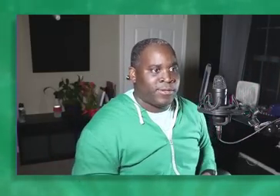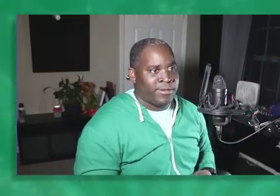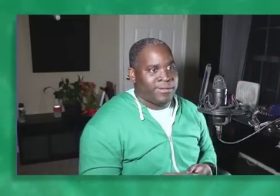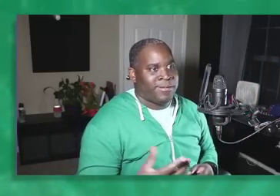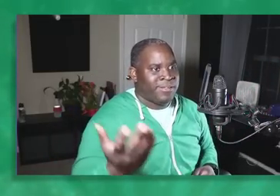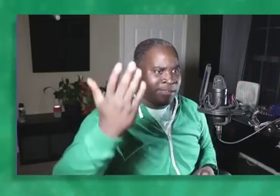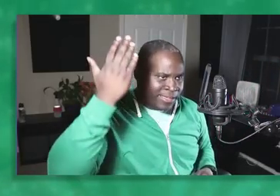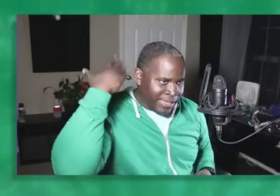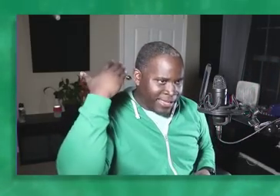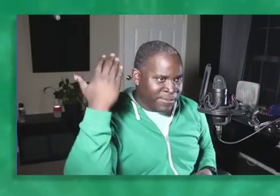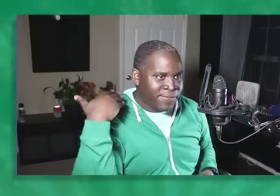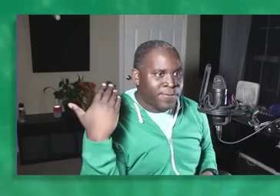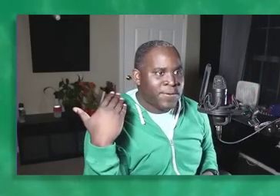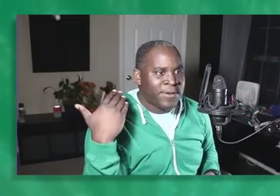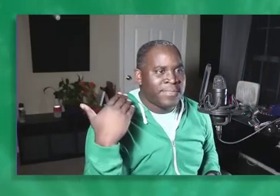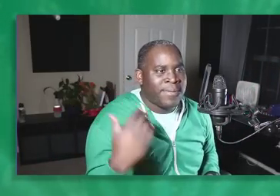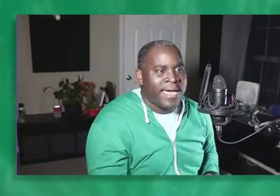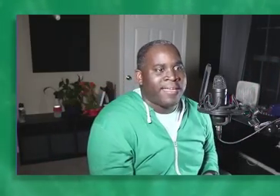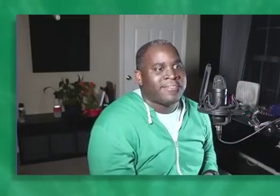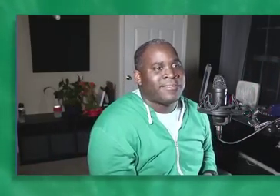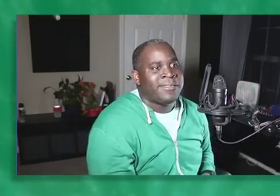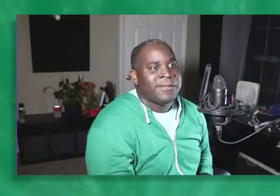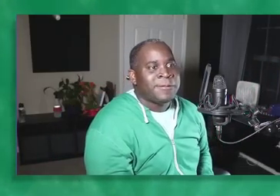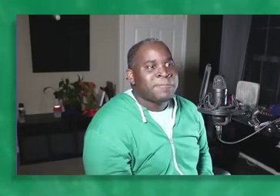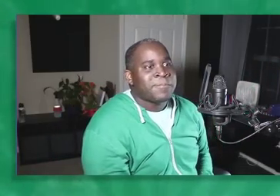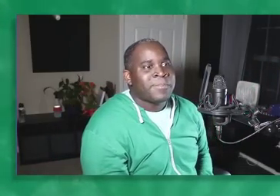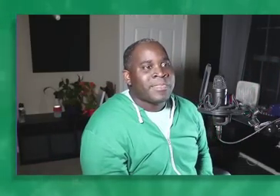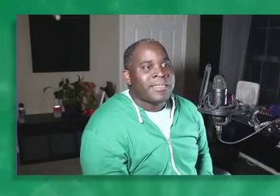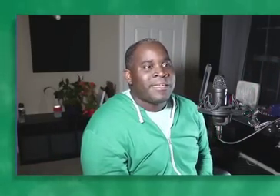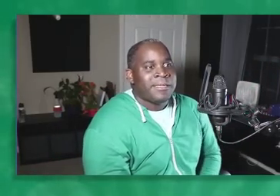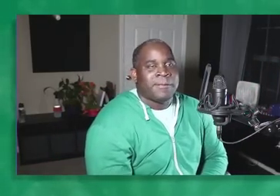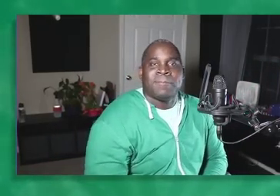monsters before in the past.